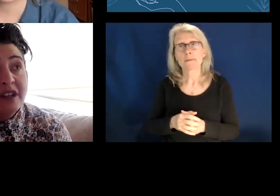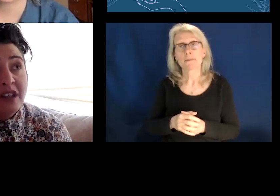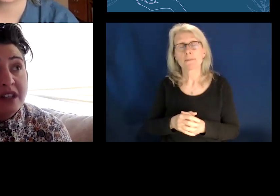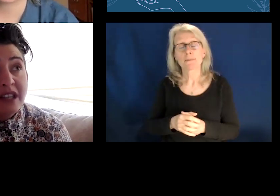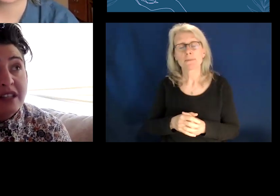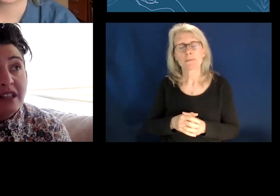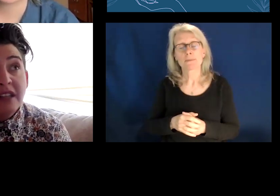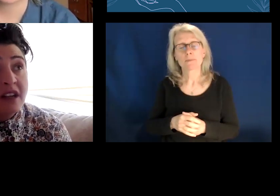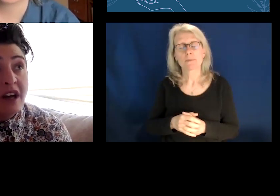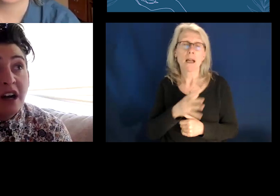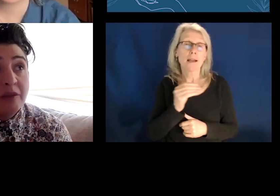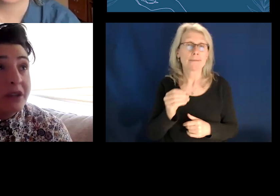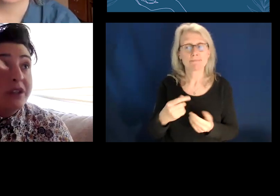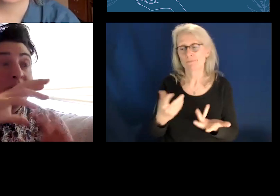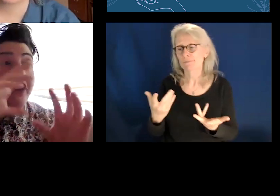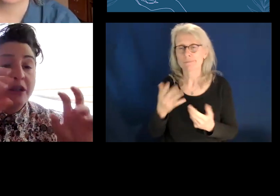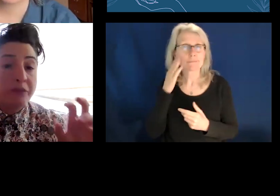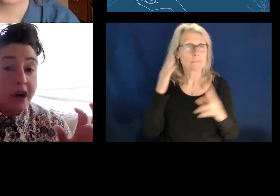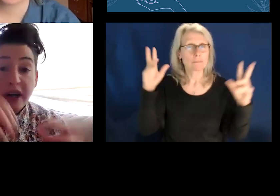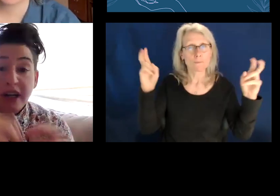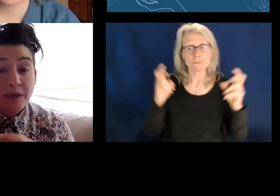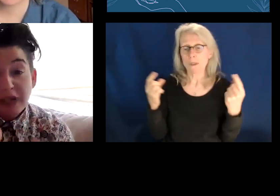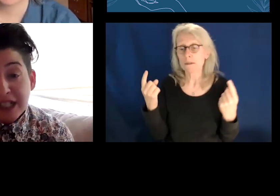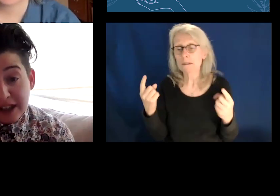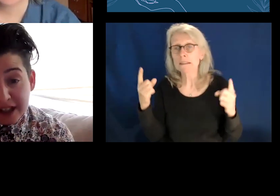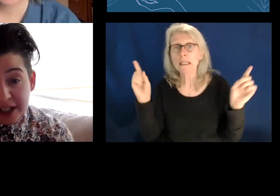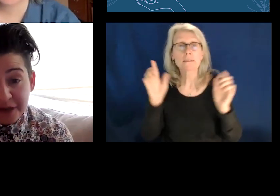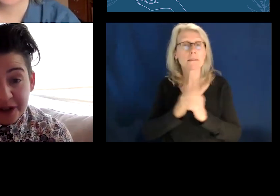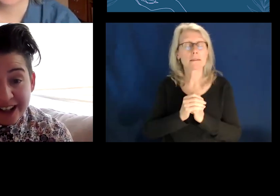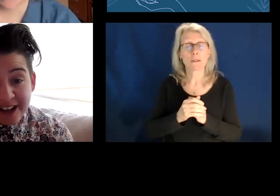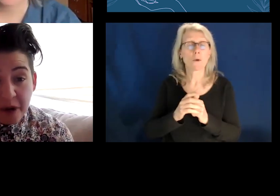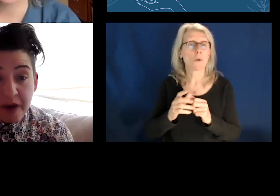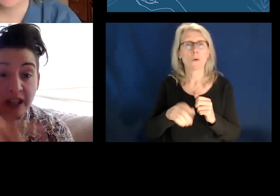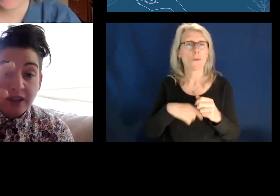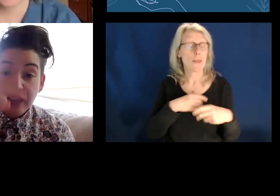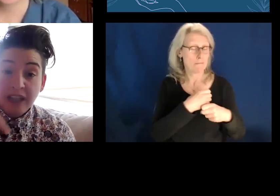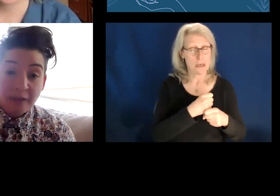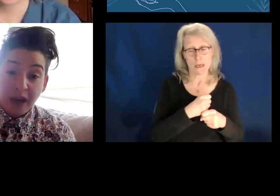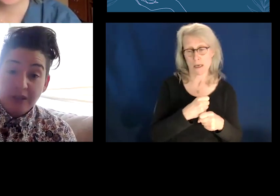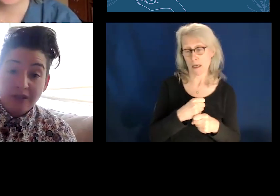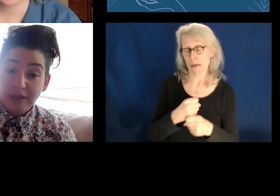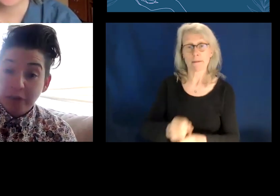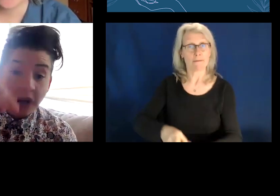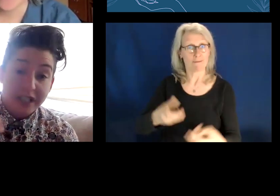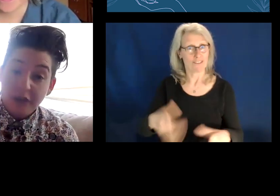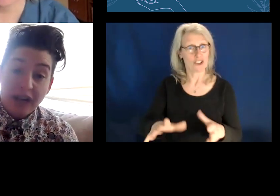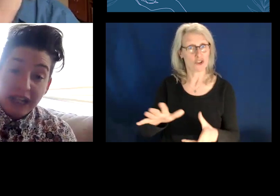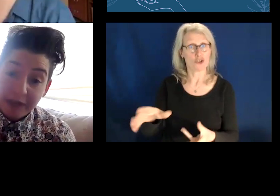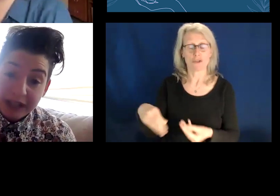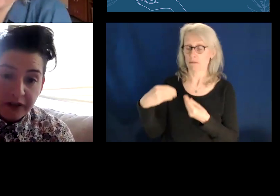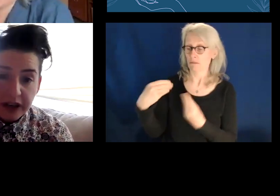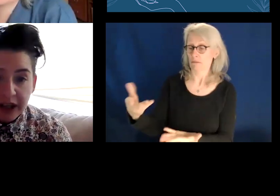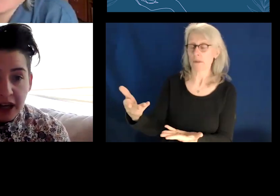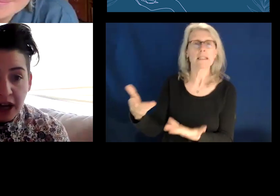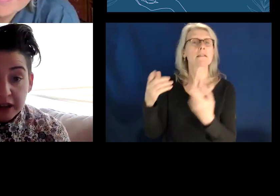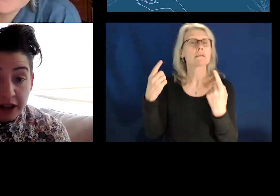of success, that, you know, the final product has been really successful. But when I think about the process or